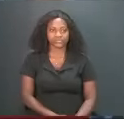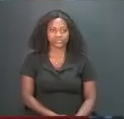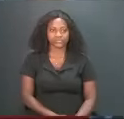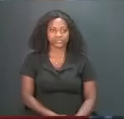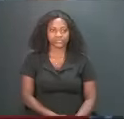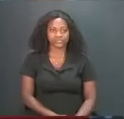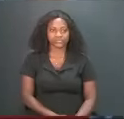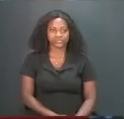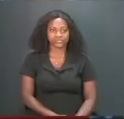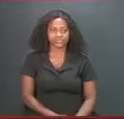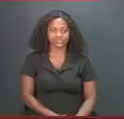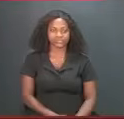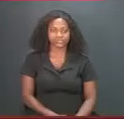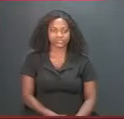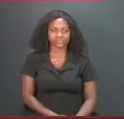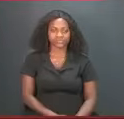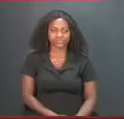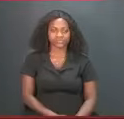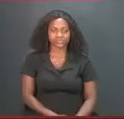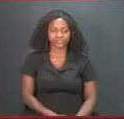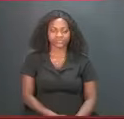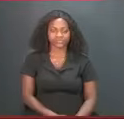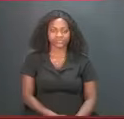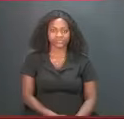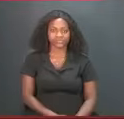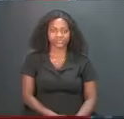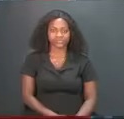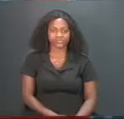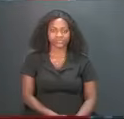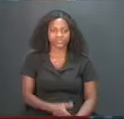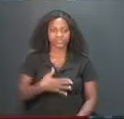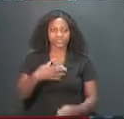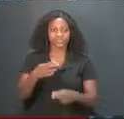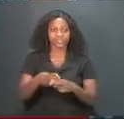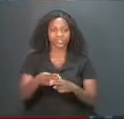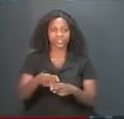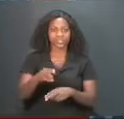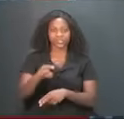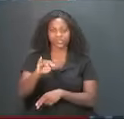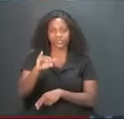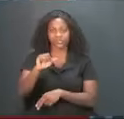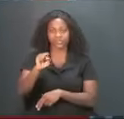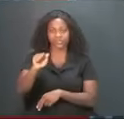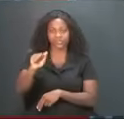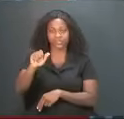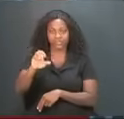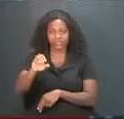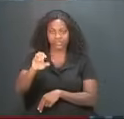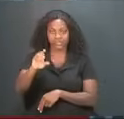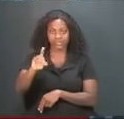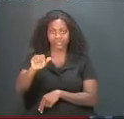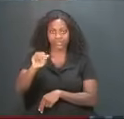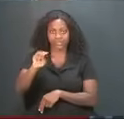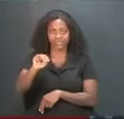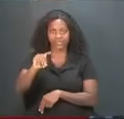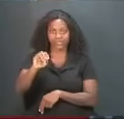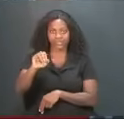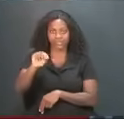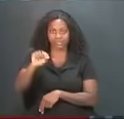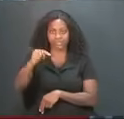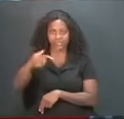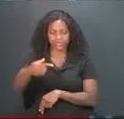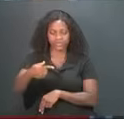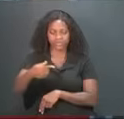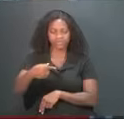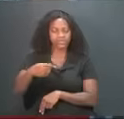Any seconder? Mr. Speaker, my name is Isaac Ashai Odampton, a member of the committee. I rise